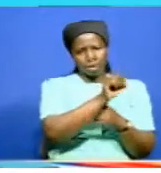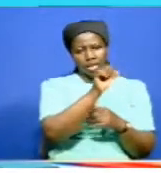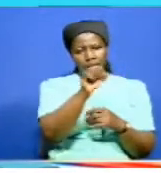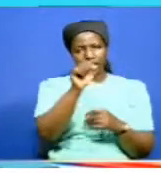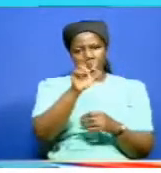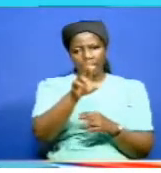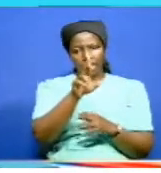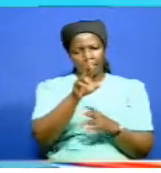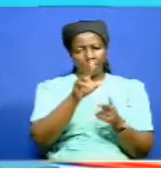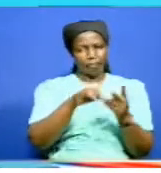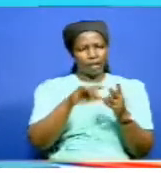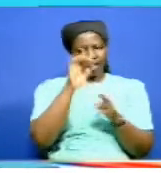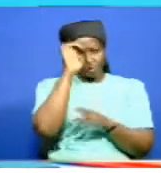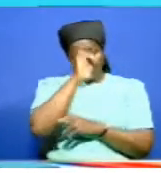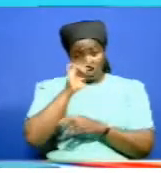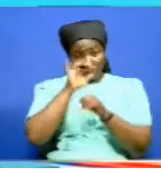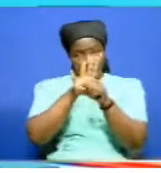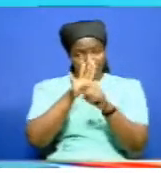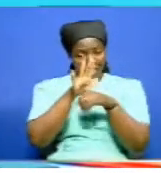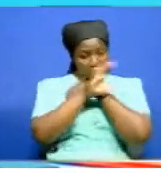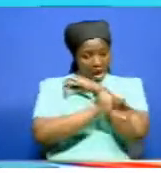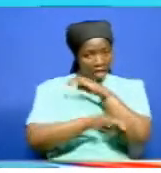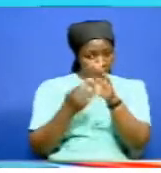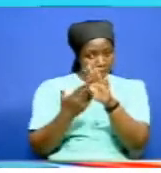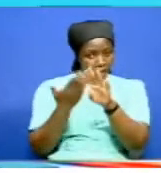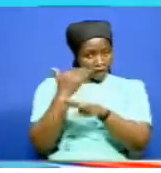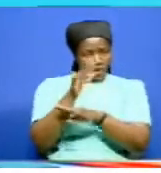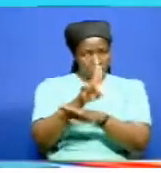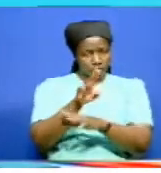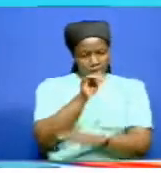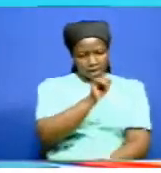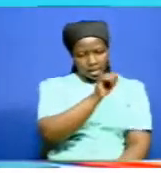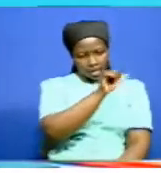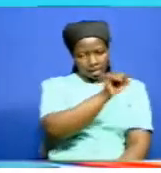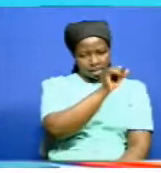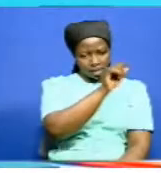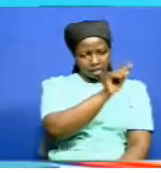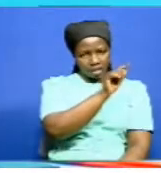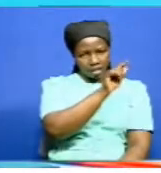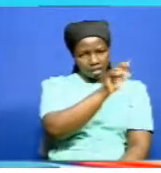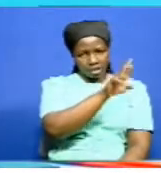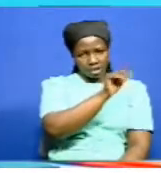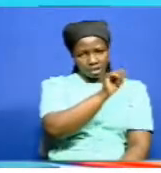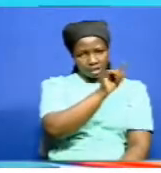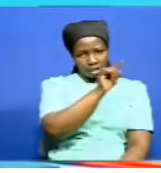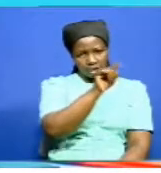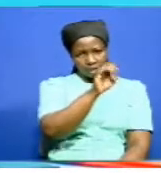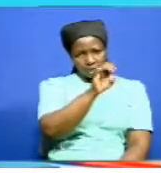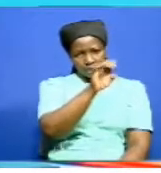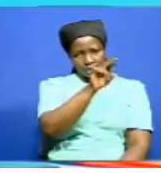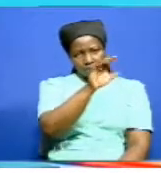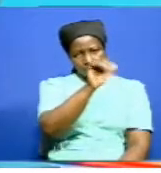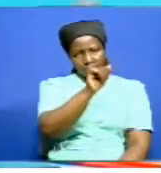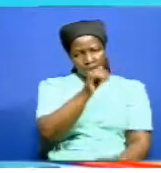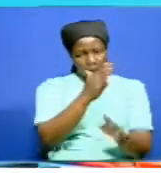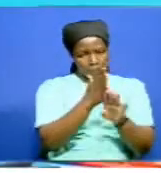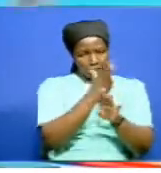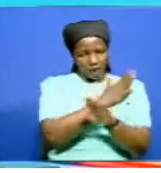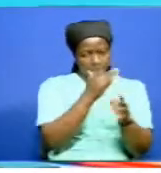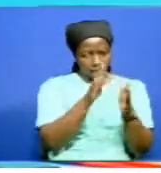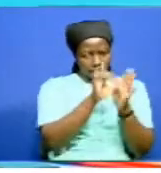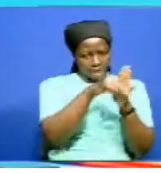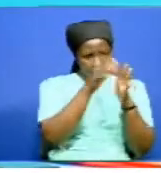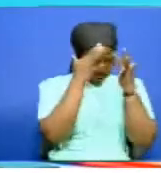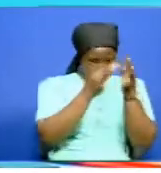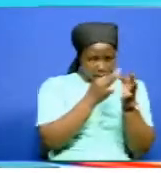at Europe, a lot of countries were using AstraZeneca before they switched, or they decided first of all to